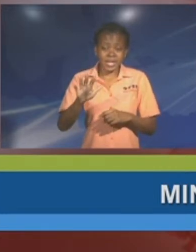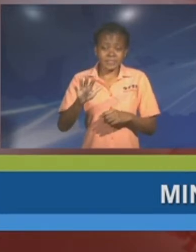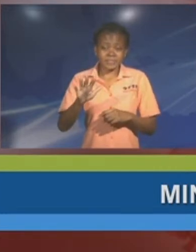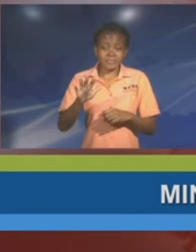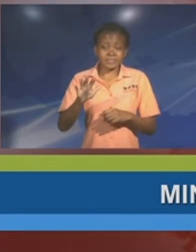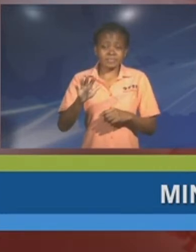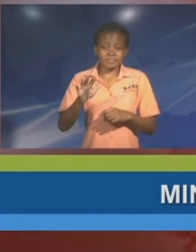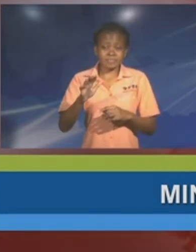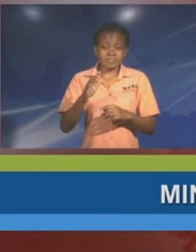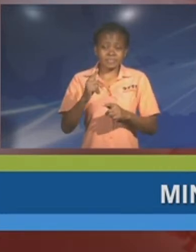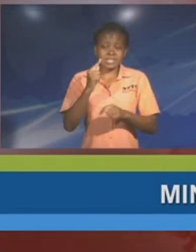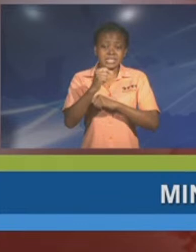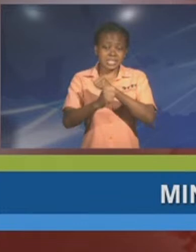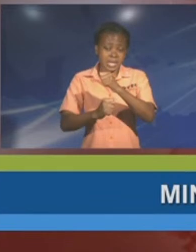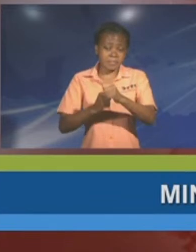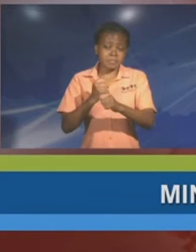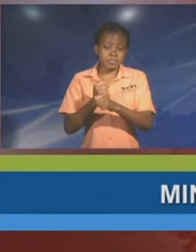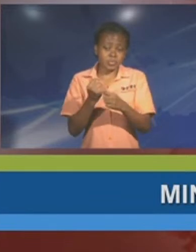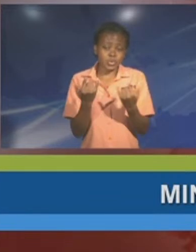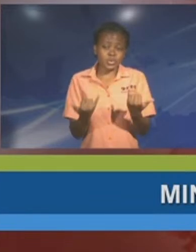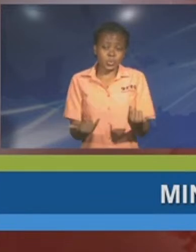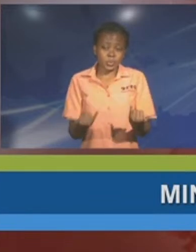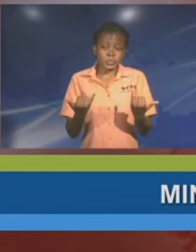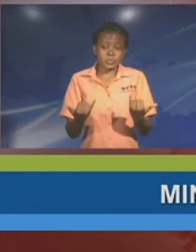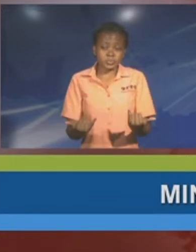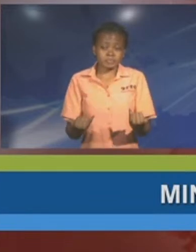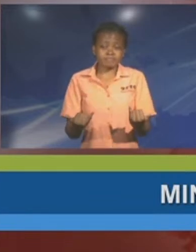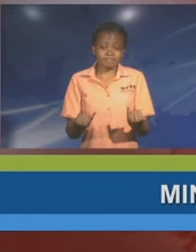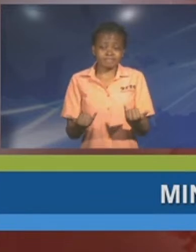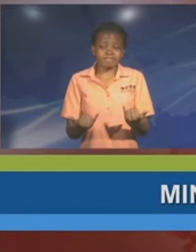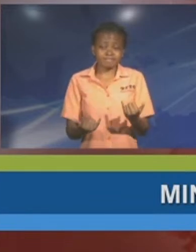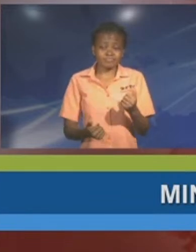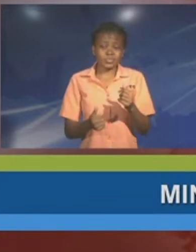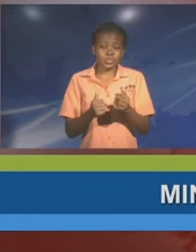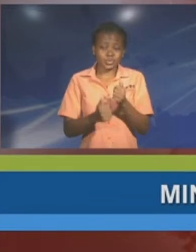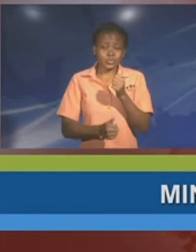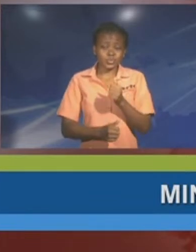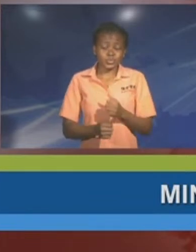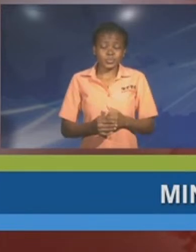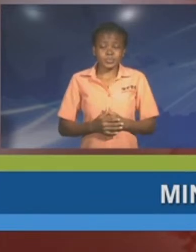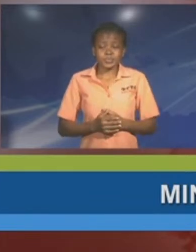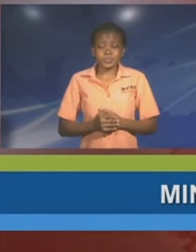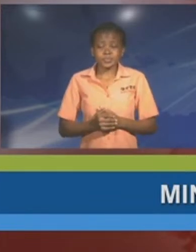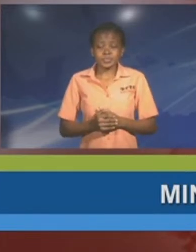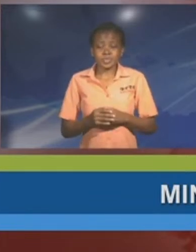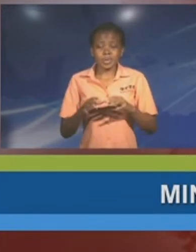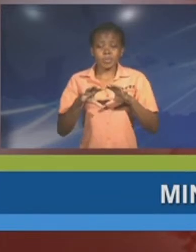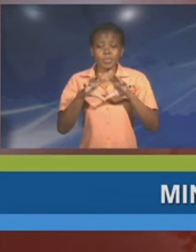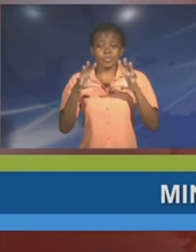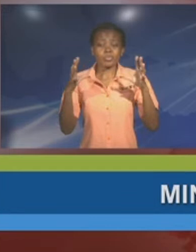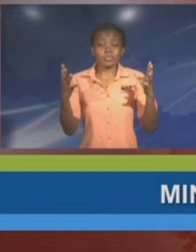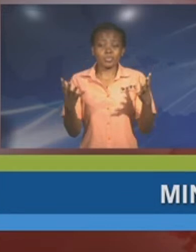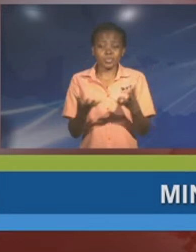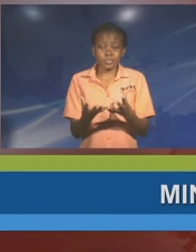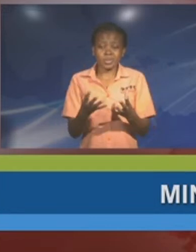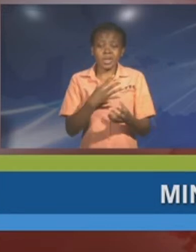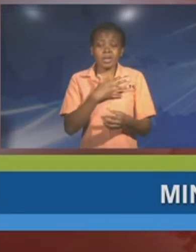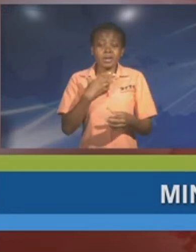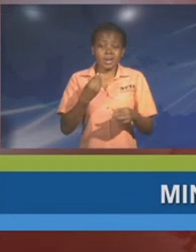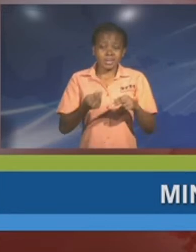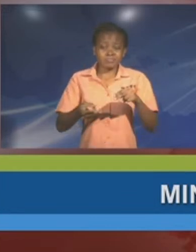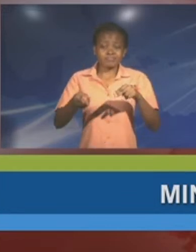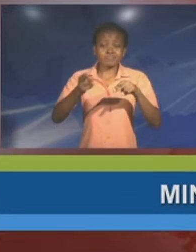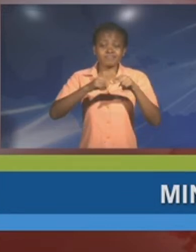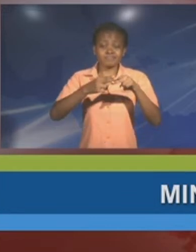a sublineage of Omicron, remains the predominant variant worldwide and is increasing. And in Trinidad and